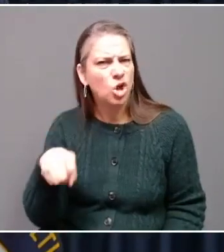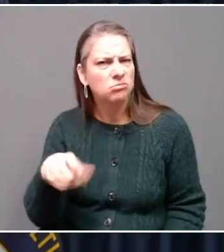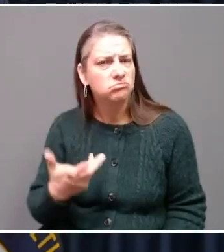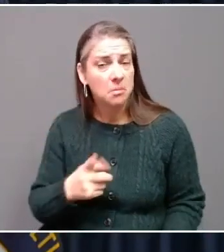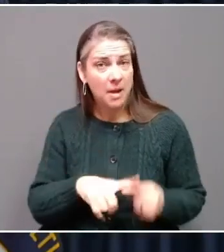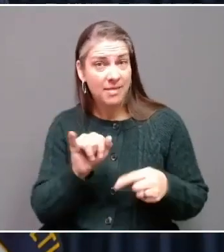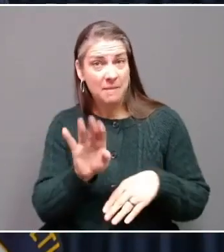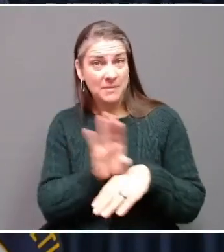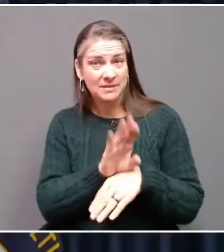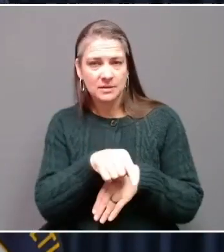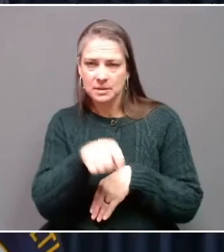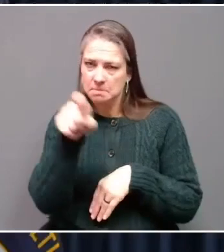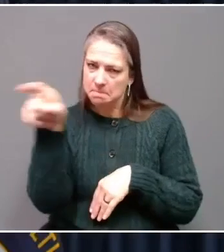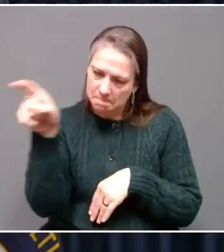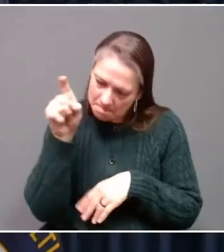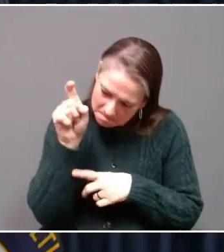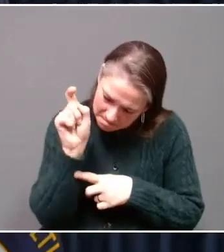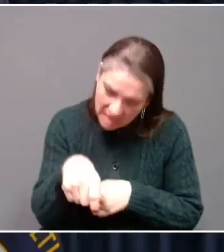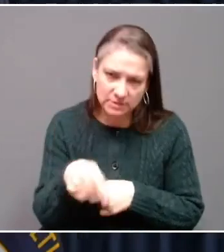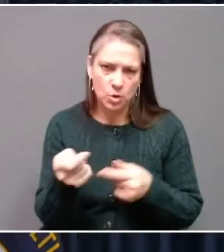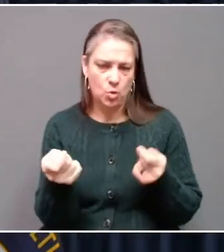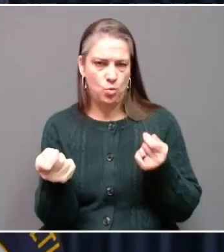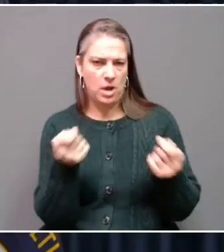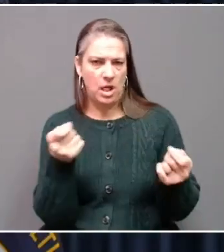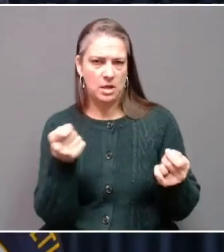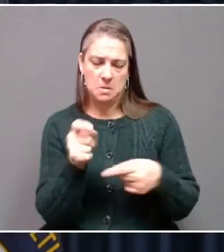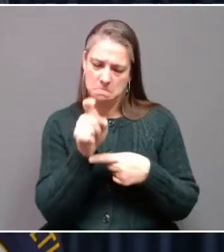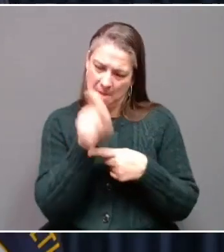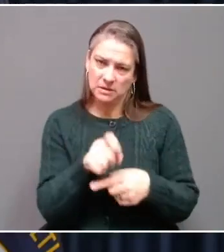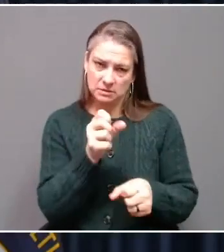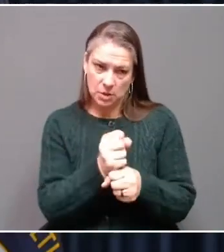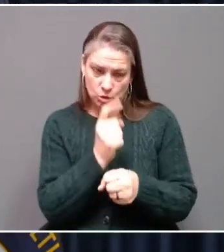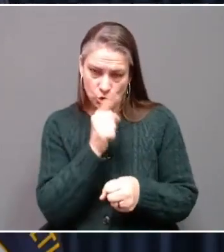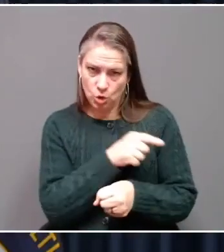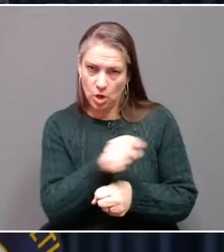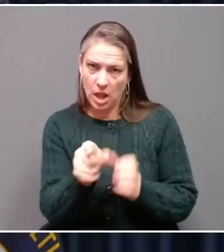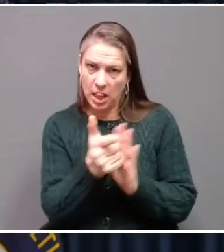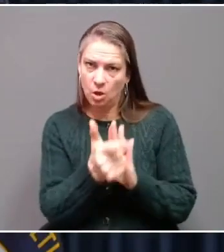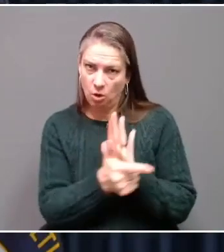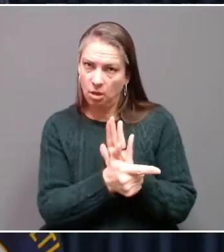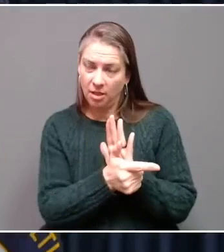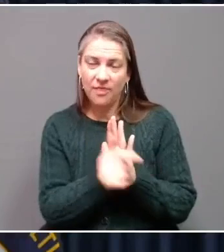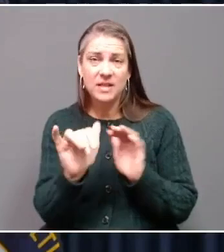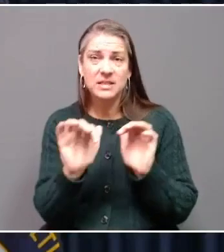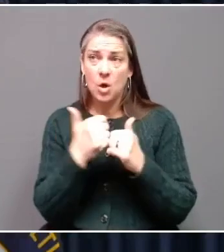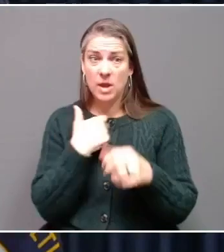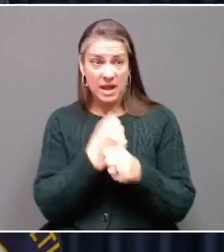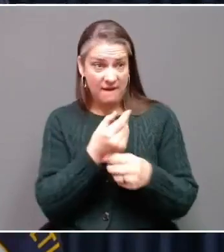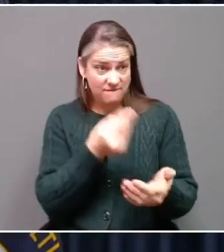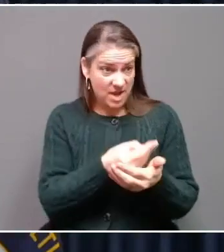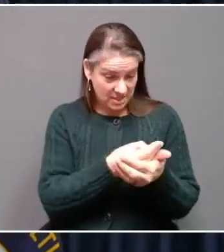has to be regulated, and it needs to be legal. And that's the way that we use funding from the system to do good in different